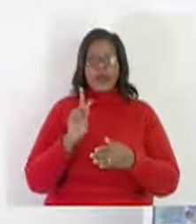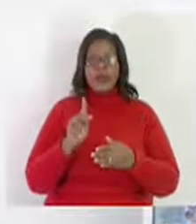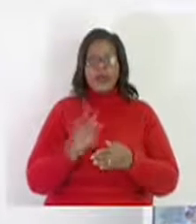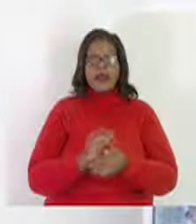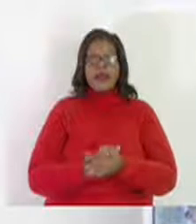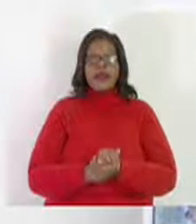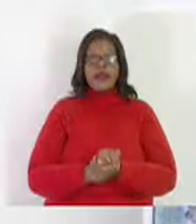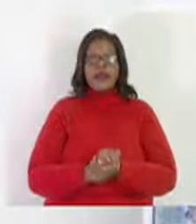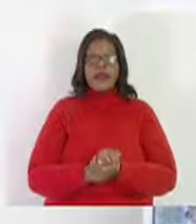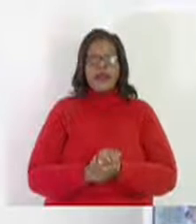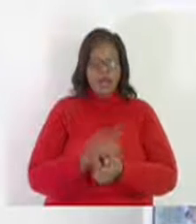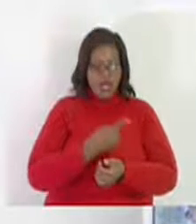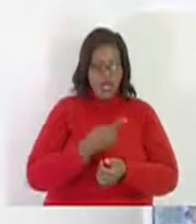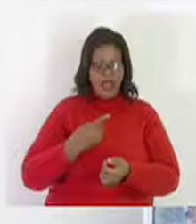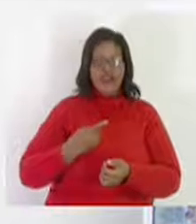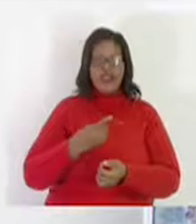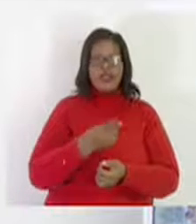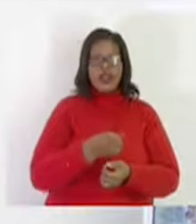We have